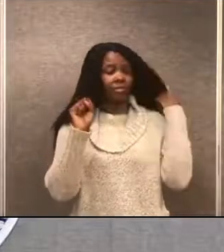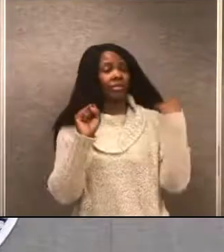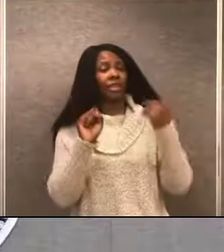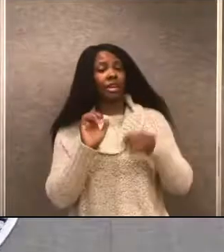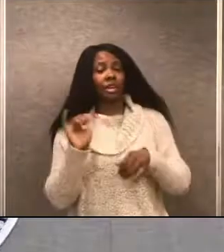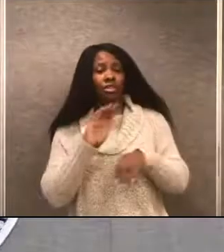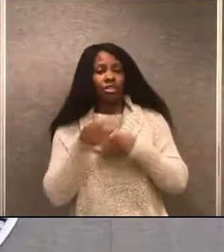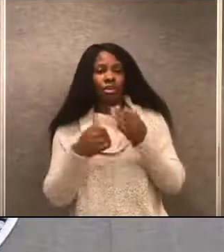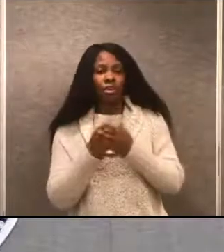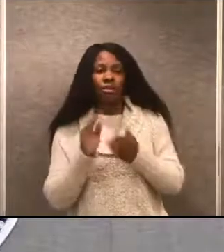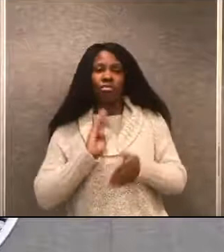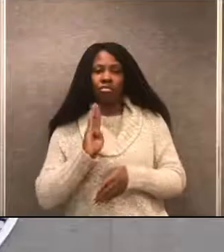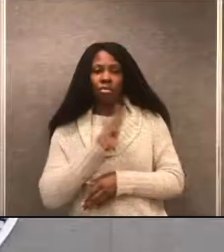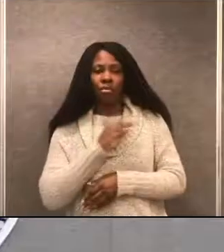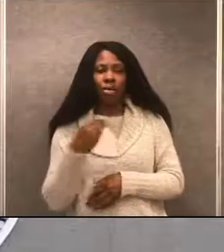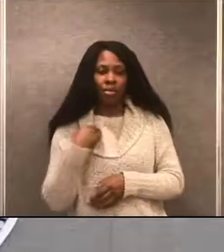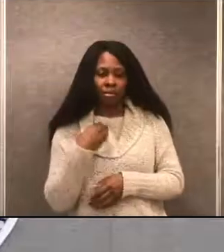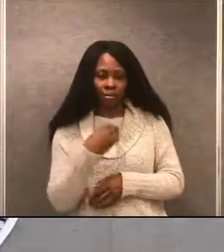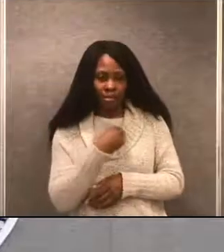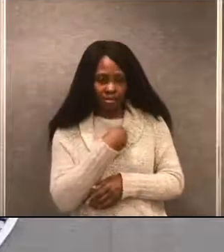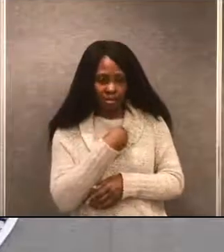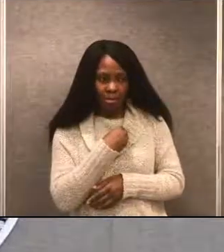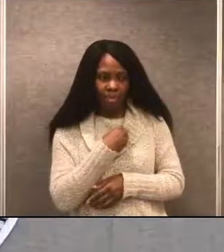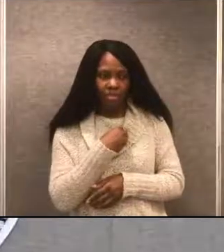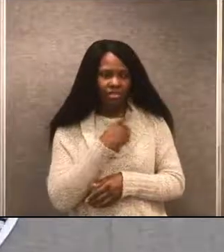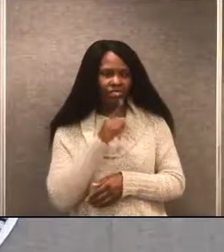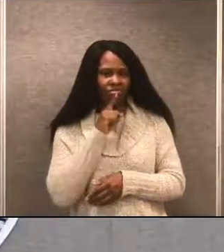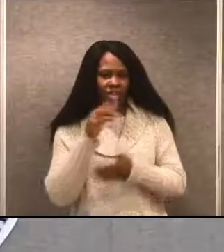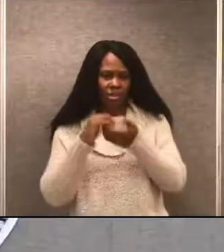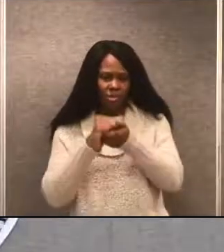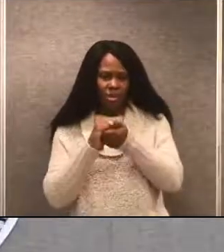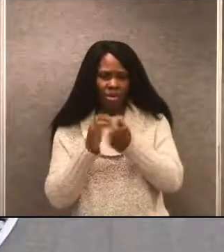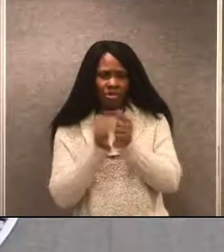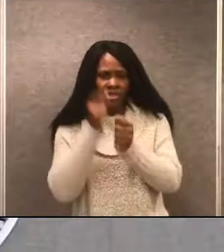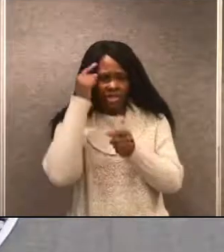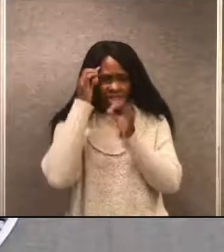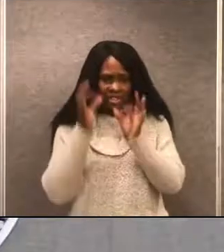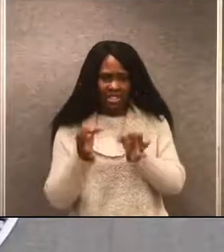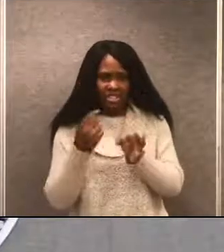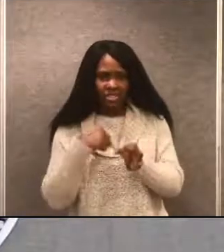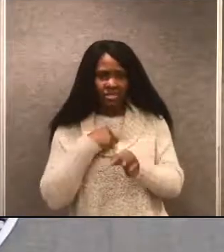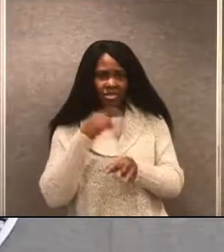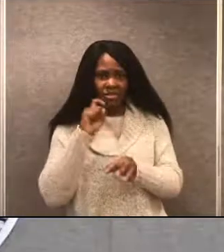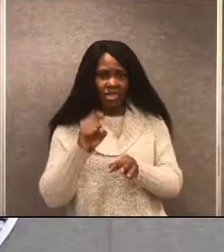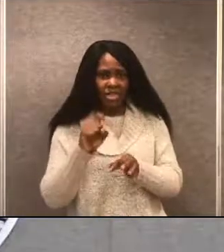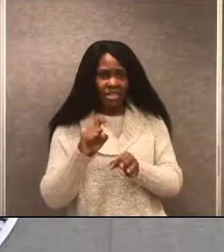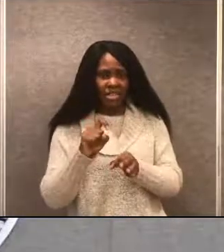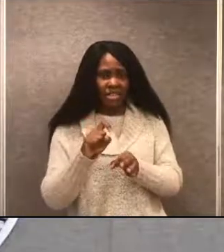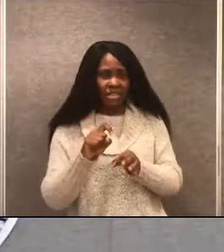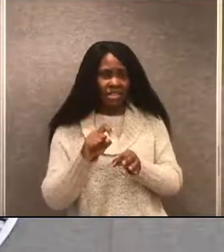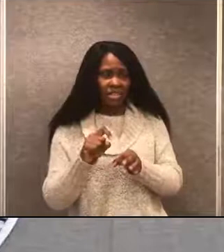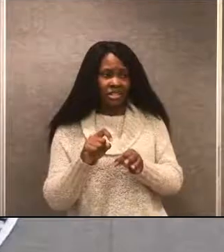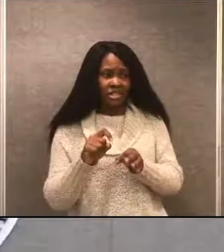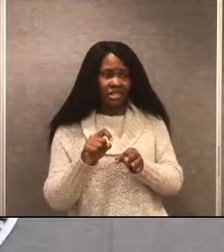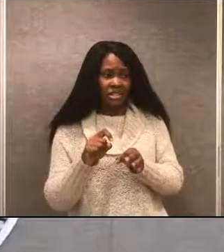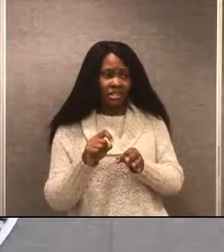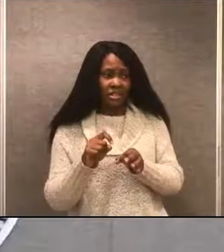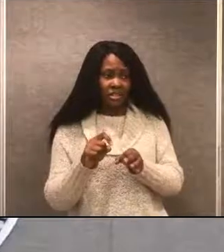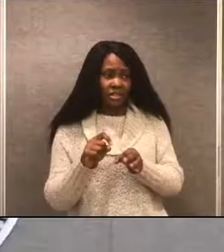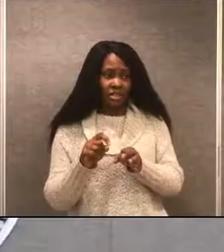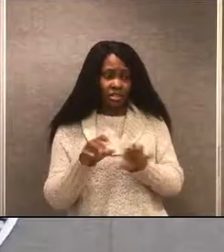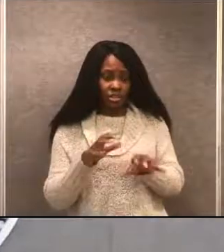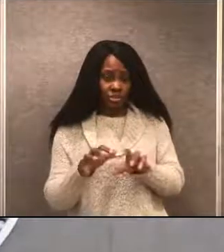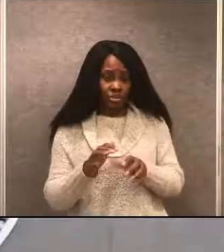been truly a partnership in these decisions that we had to make, especially the school district had to make. So we thank all of